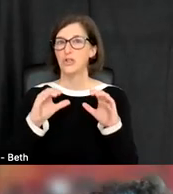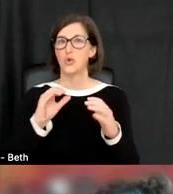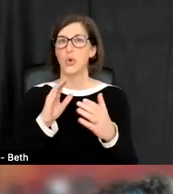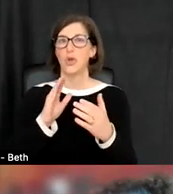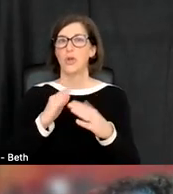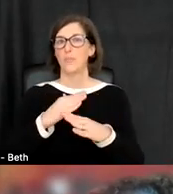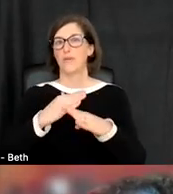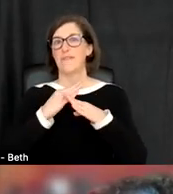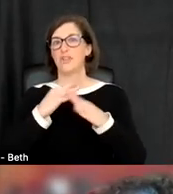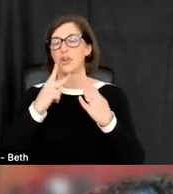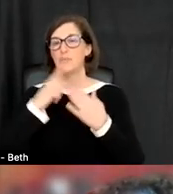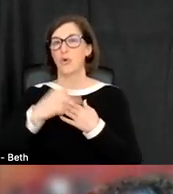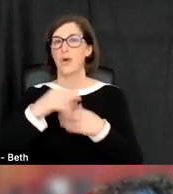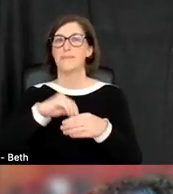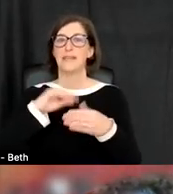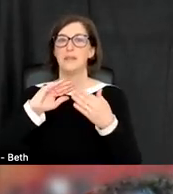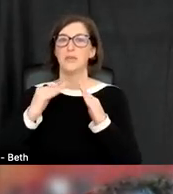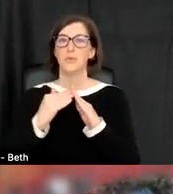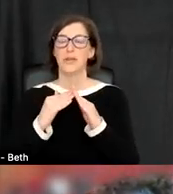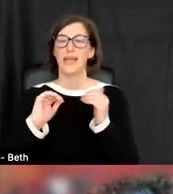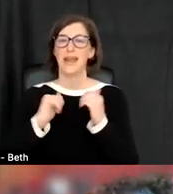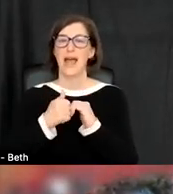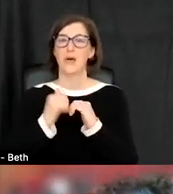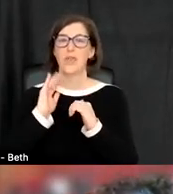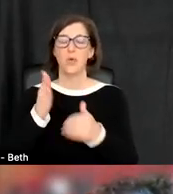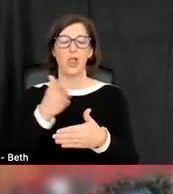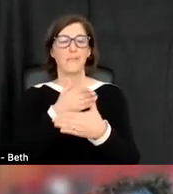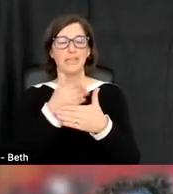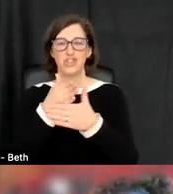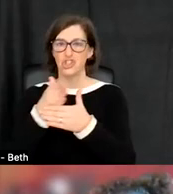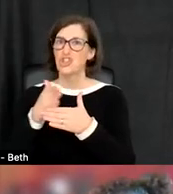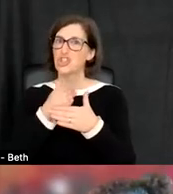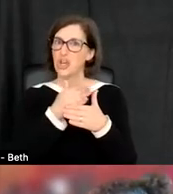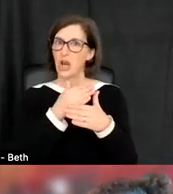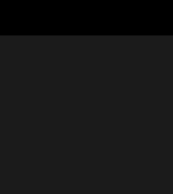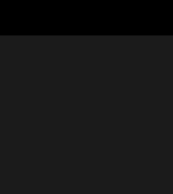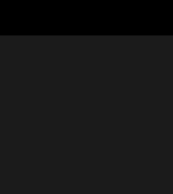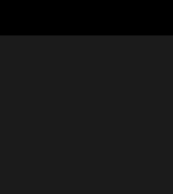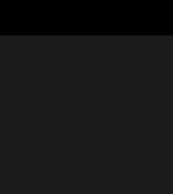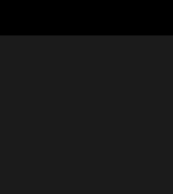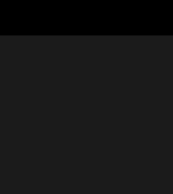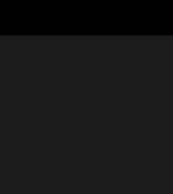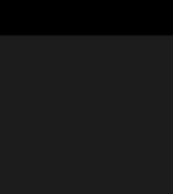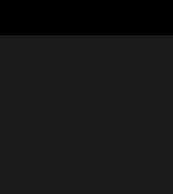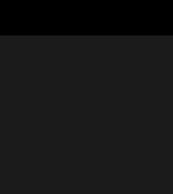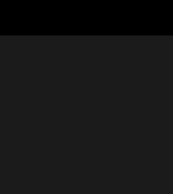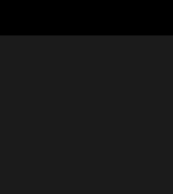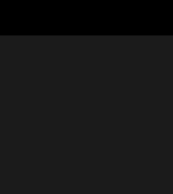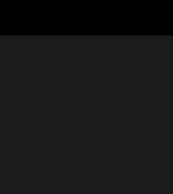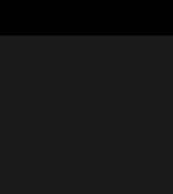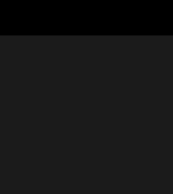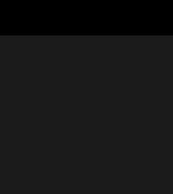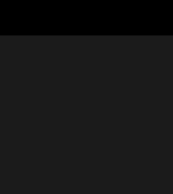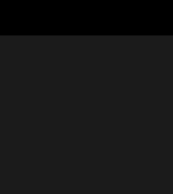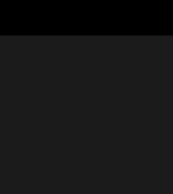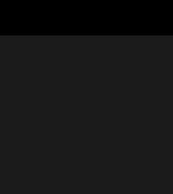prevention programs within their communities, and how they're going to be sharing access to services with their community members. So it's